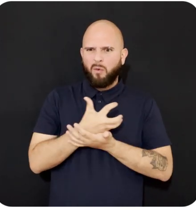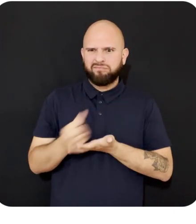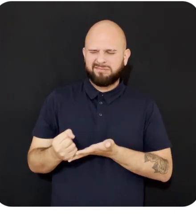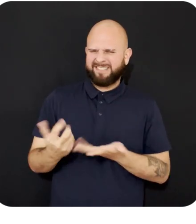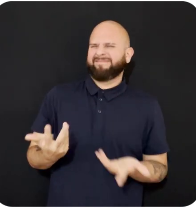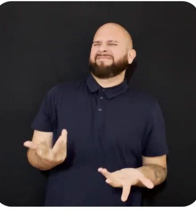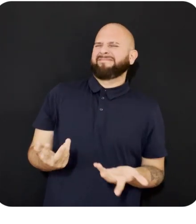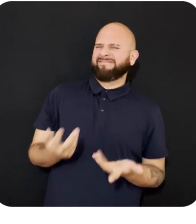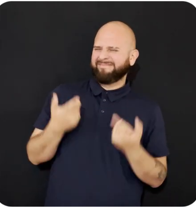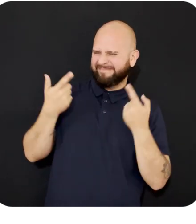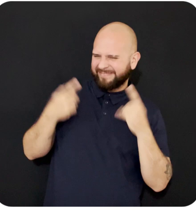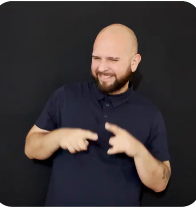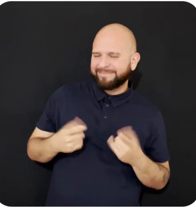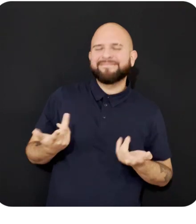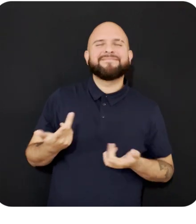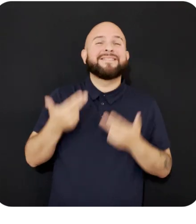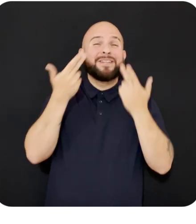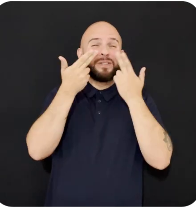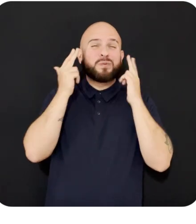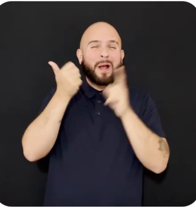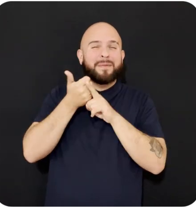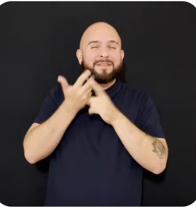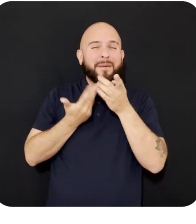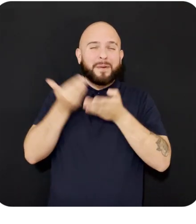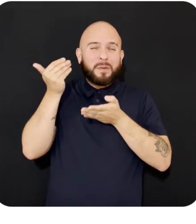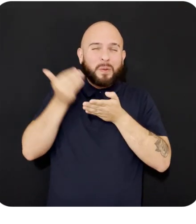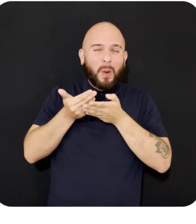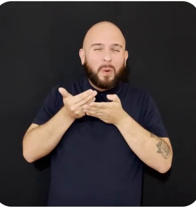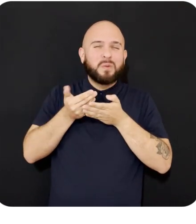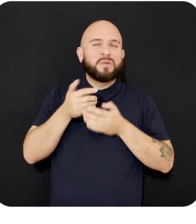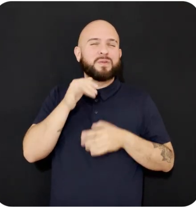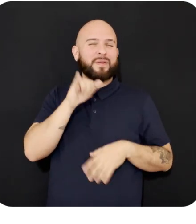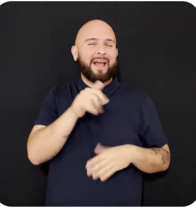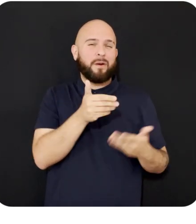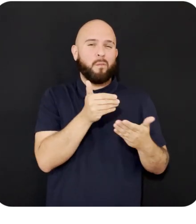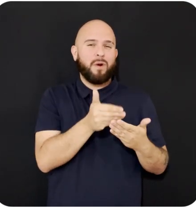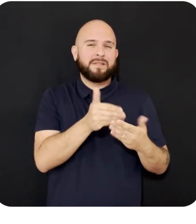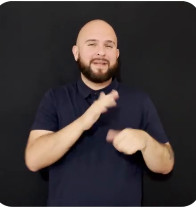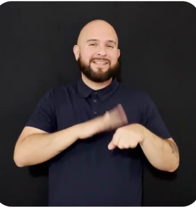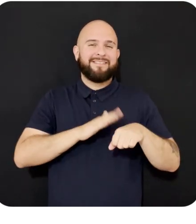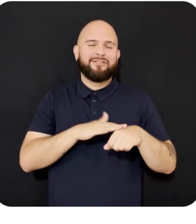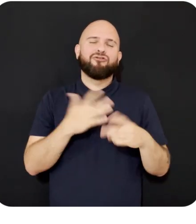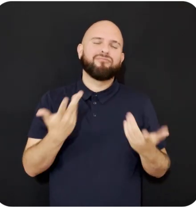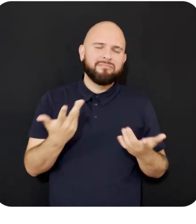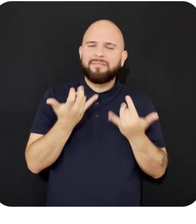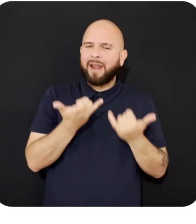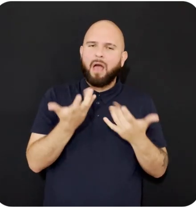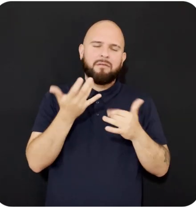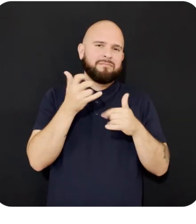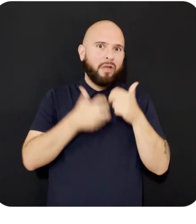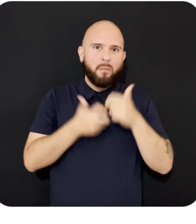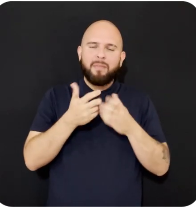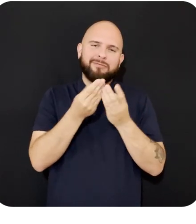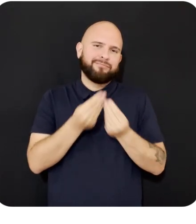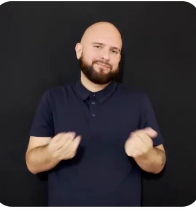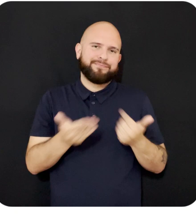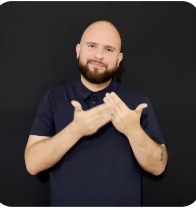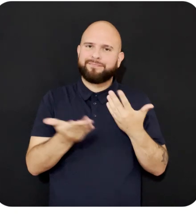battery because something like the headset strap got too close to the proximity sensor, you won't have that problem with Quest